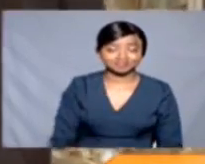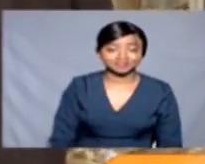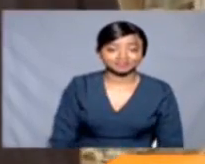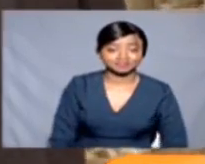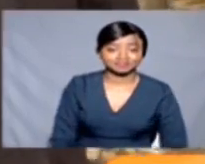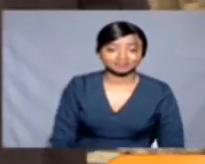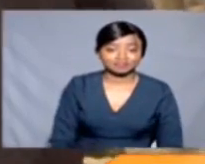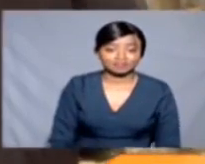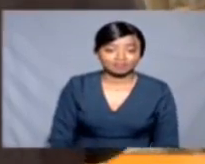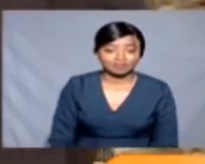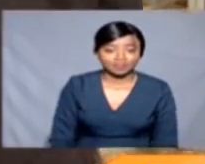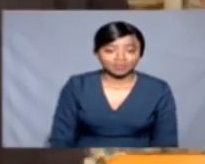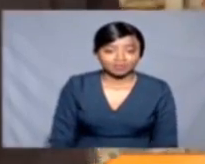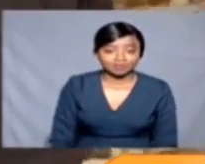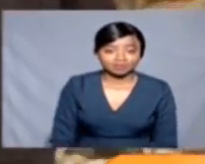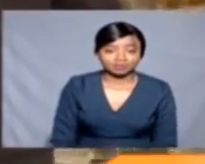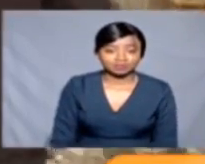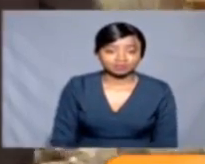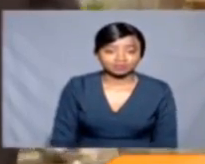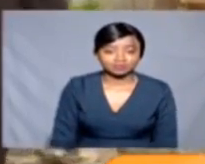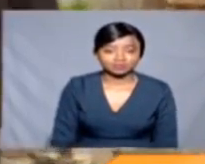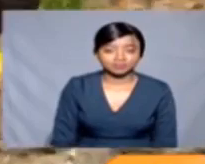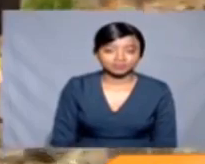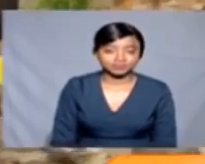We can walk now.